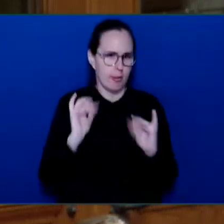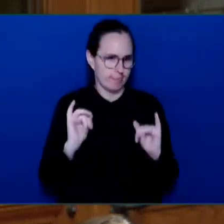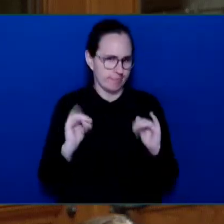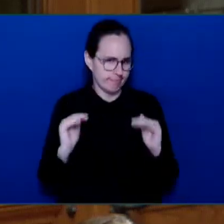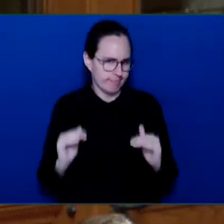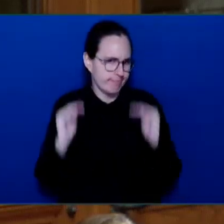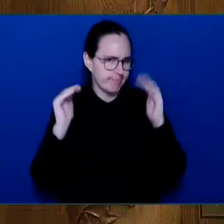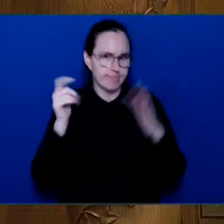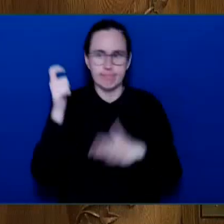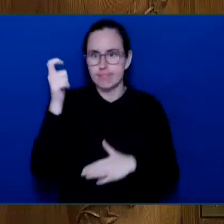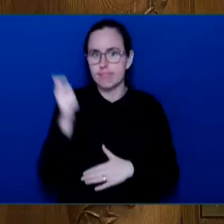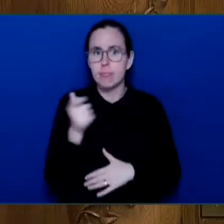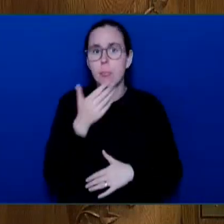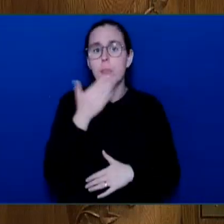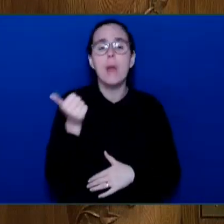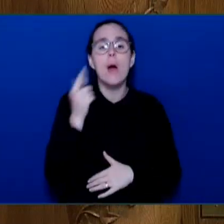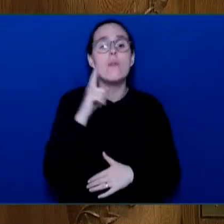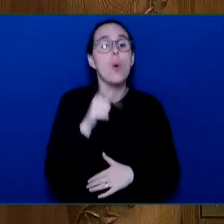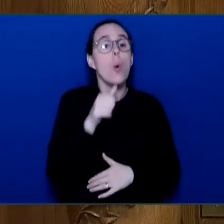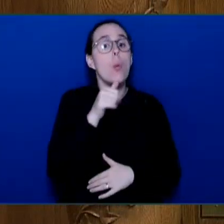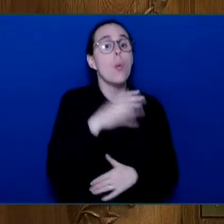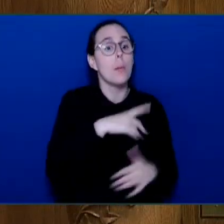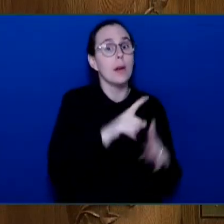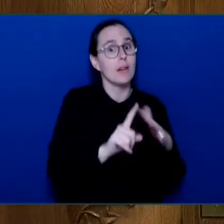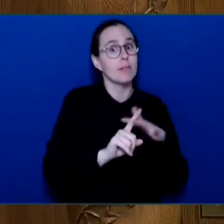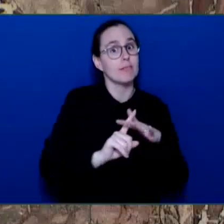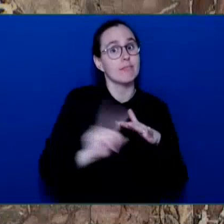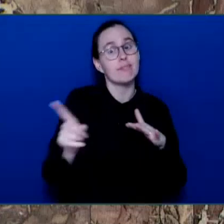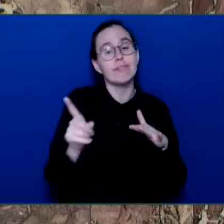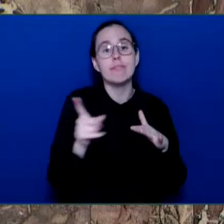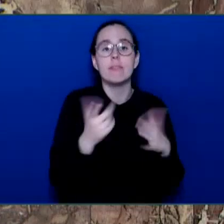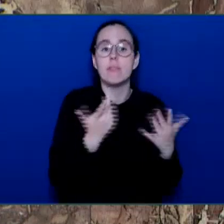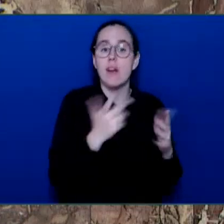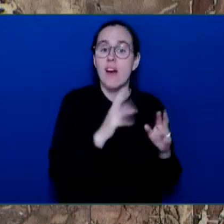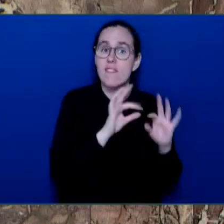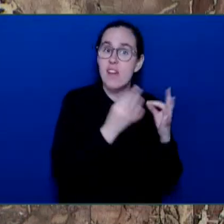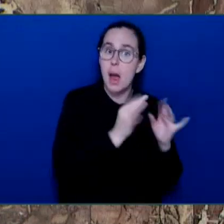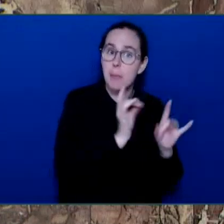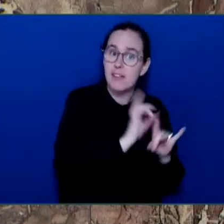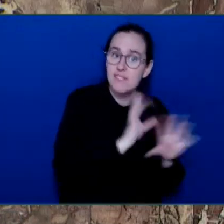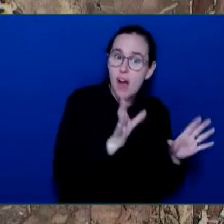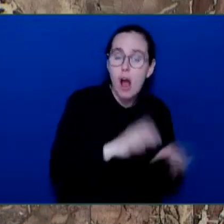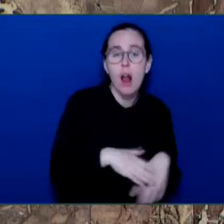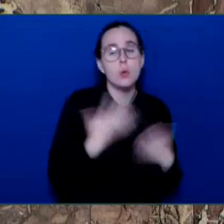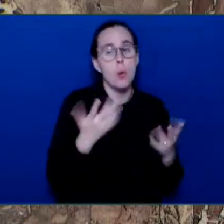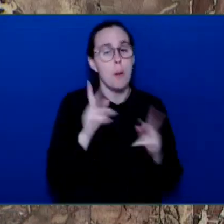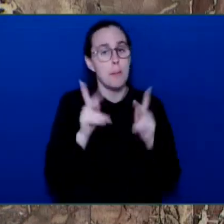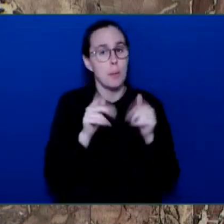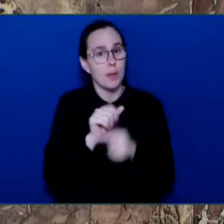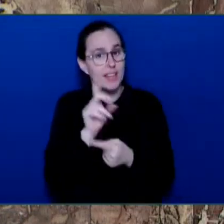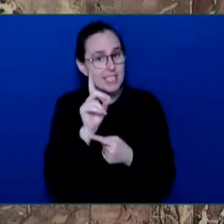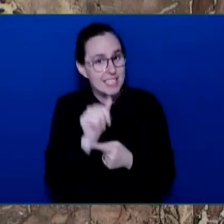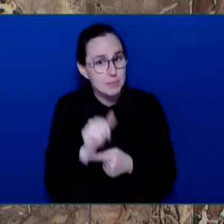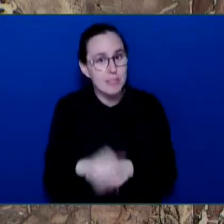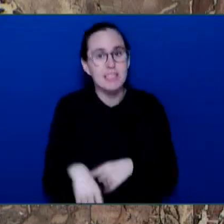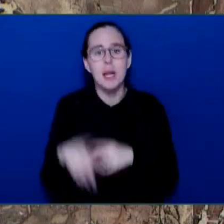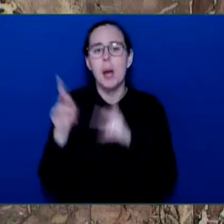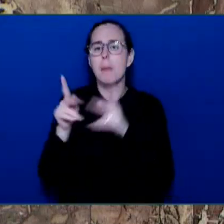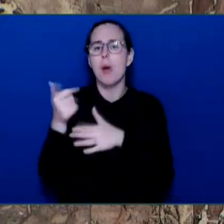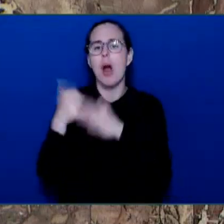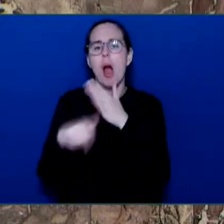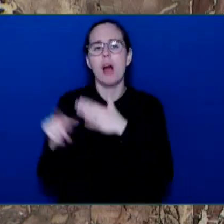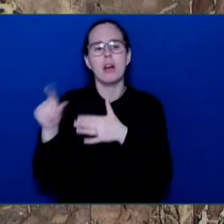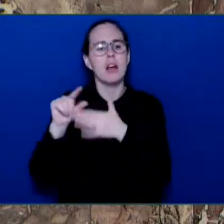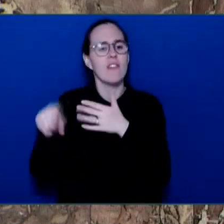disabilities? Minister. Thank you, Mr. Speaker. That British Columbia was the last place in Canada to